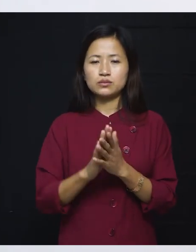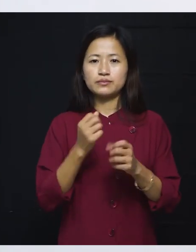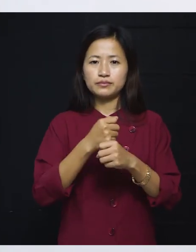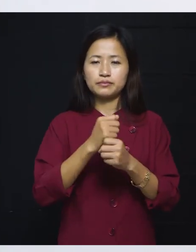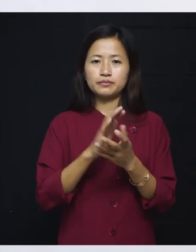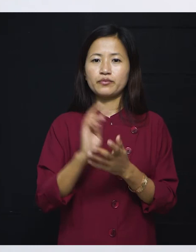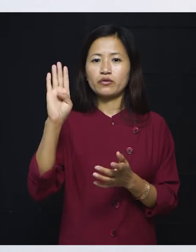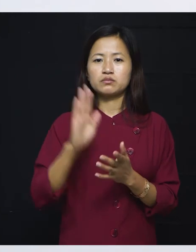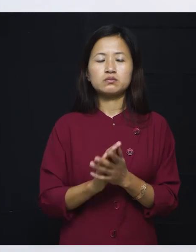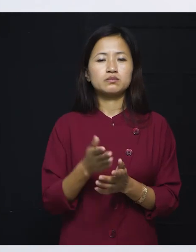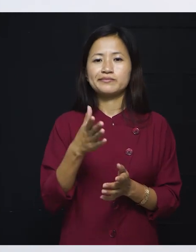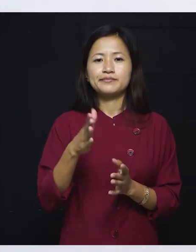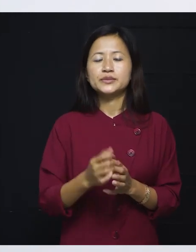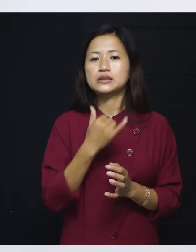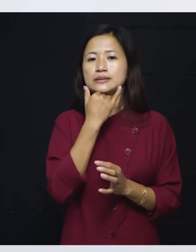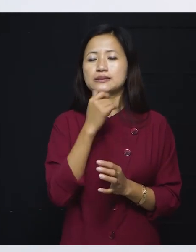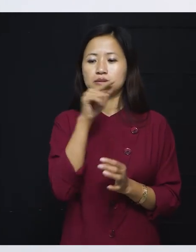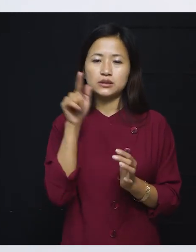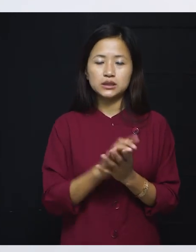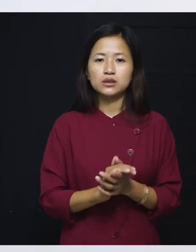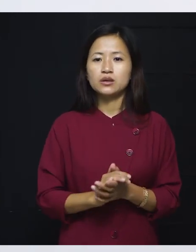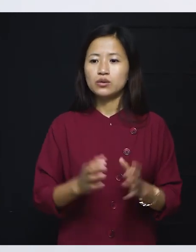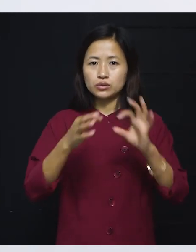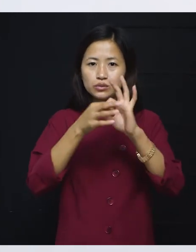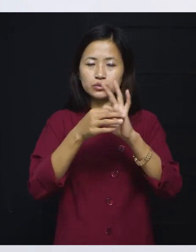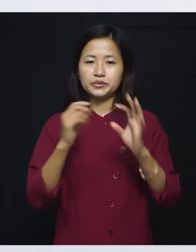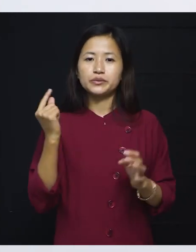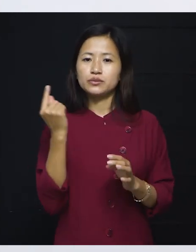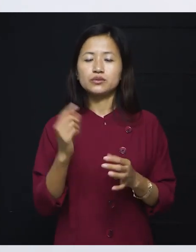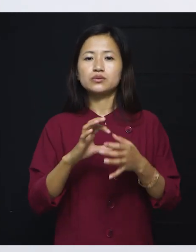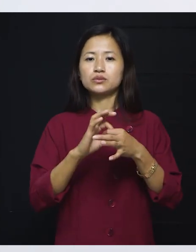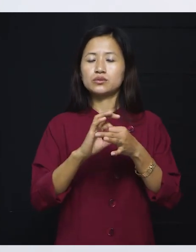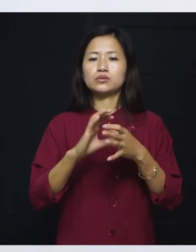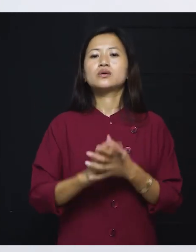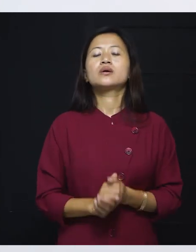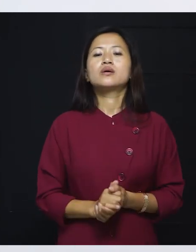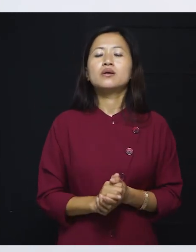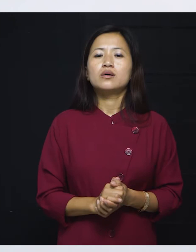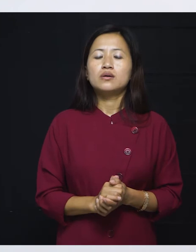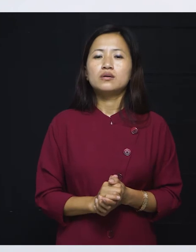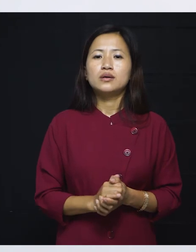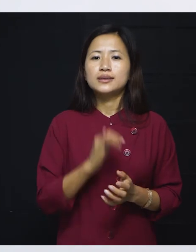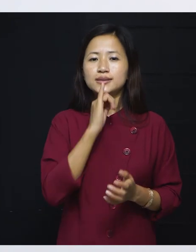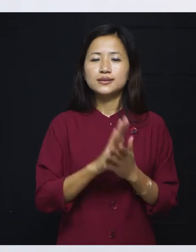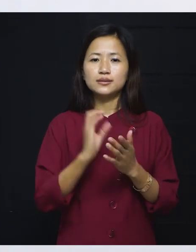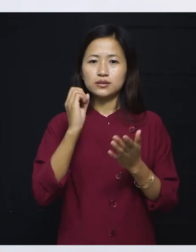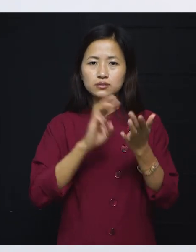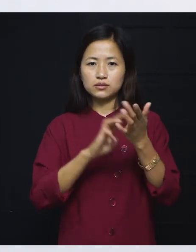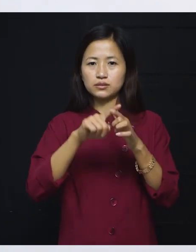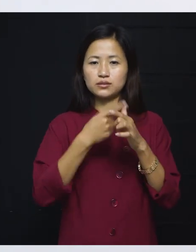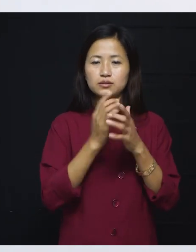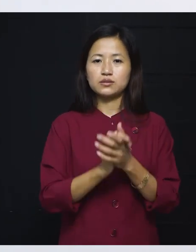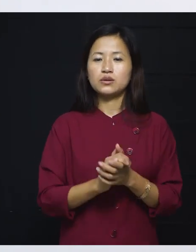our presentation. And that is the reason why we use the joining words. 2 and 2 makes 4. That is the conjunction.